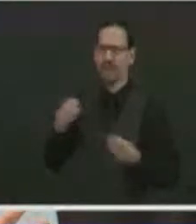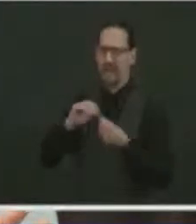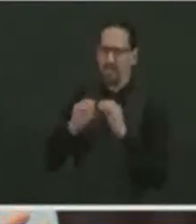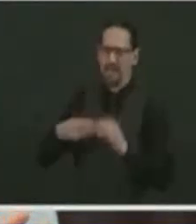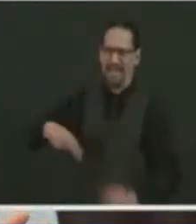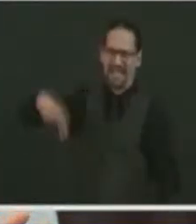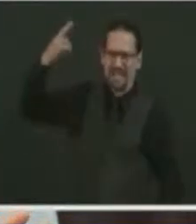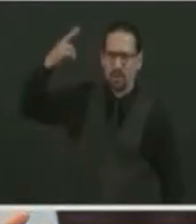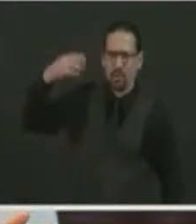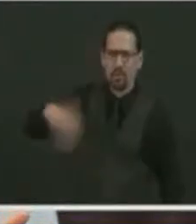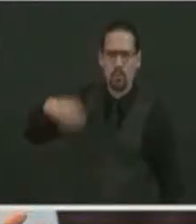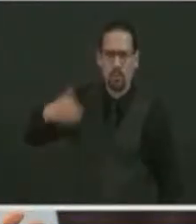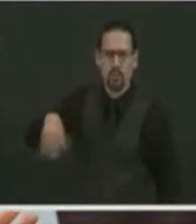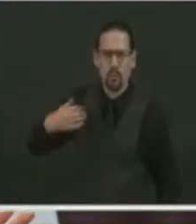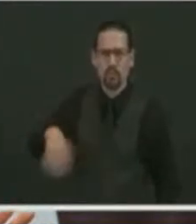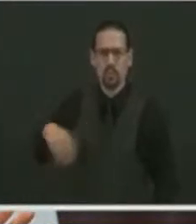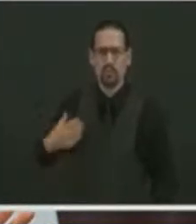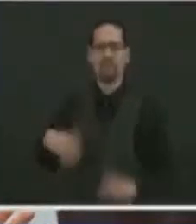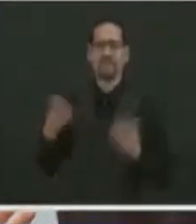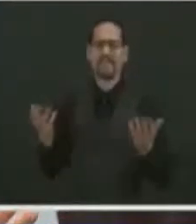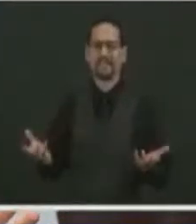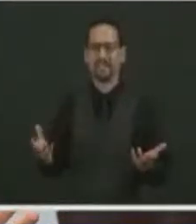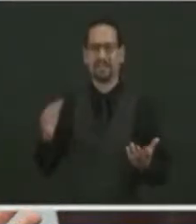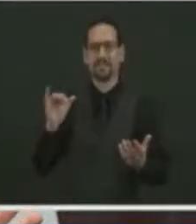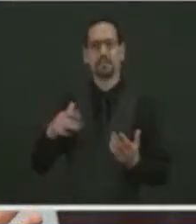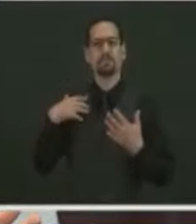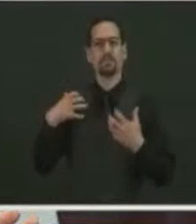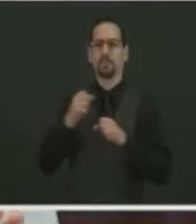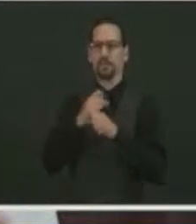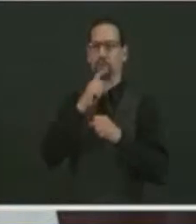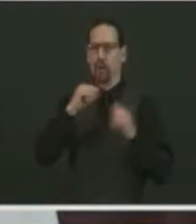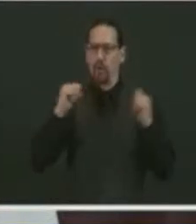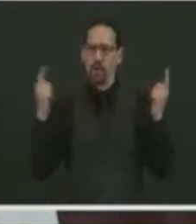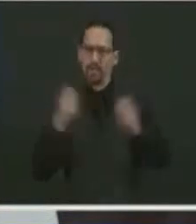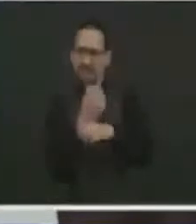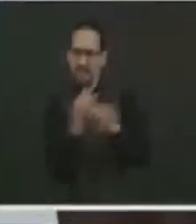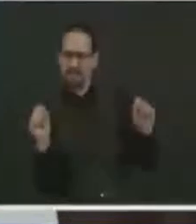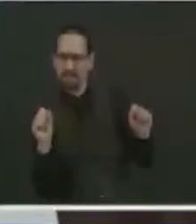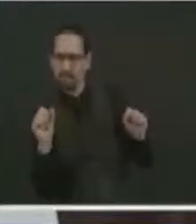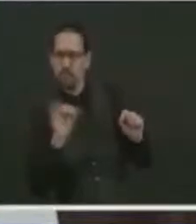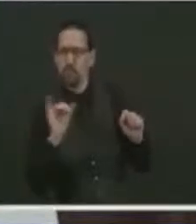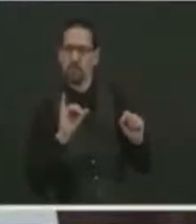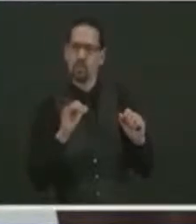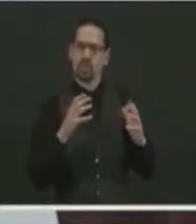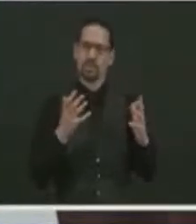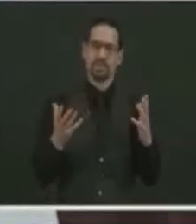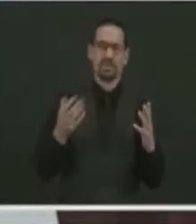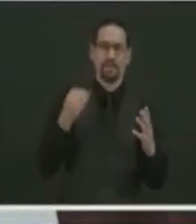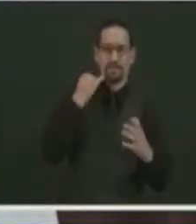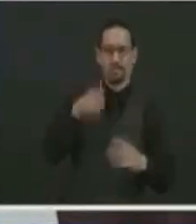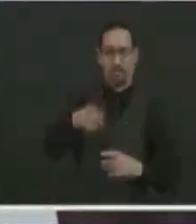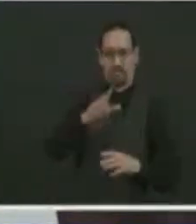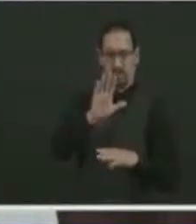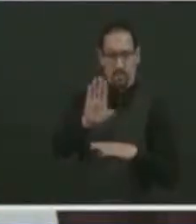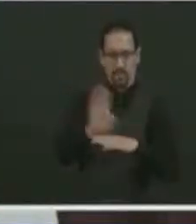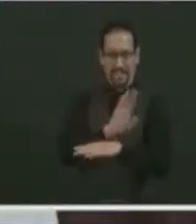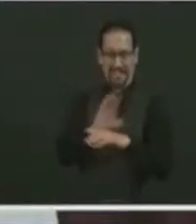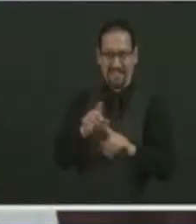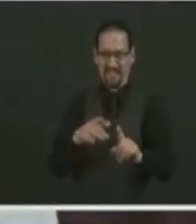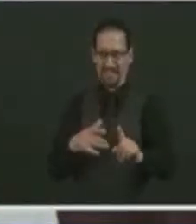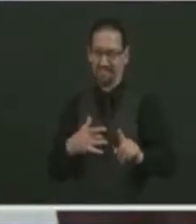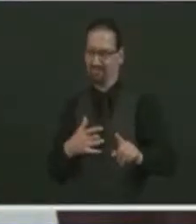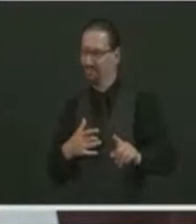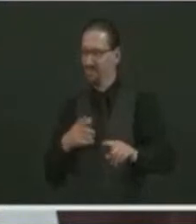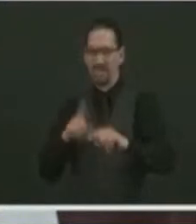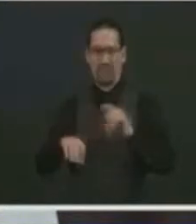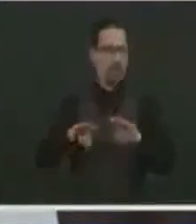to reopen restaurants. So if you don't feel that you, given your circumstances, can reopen